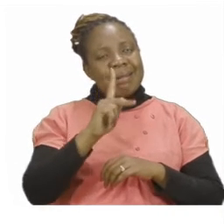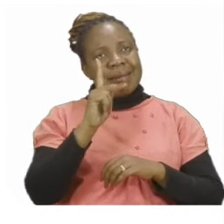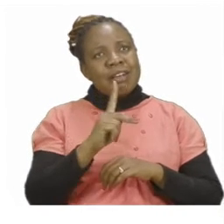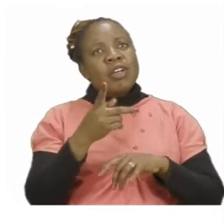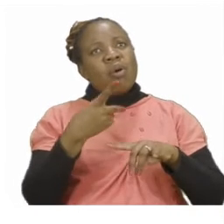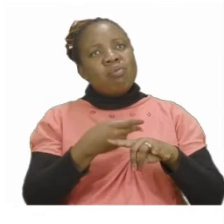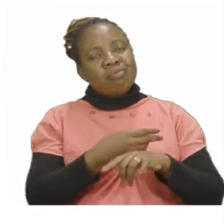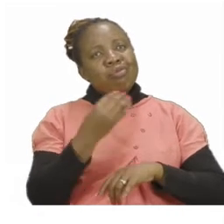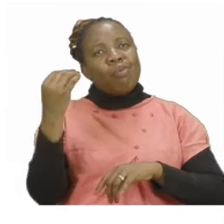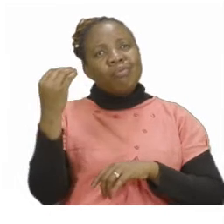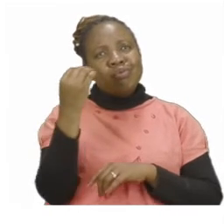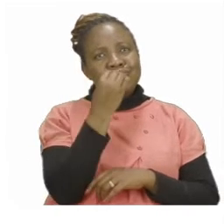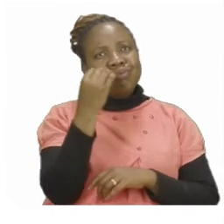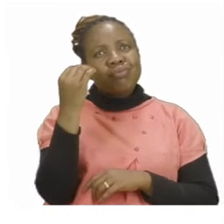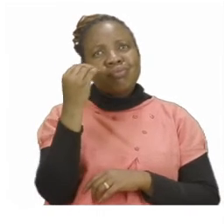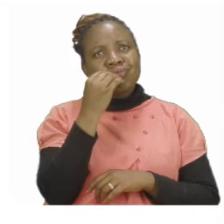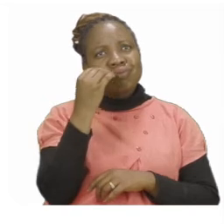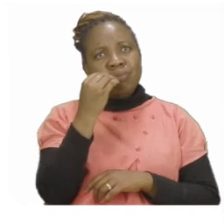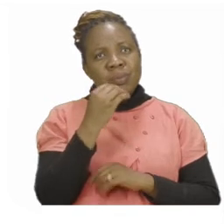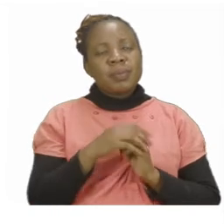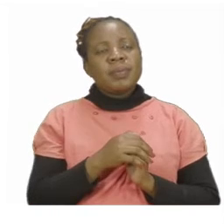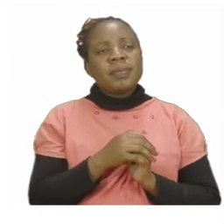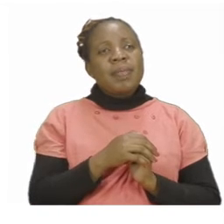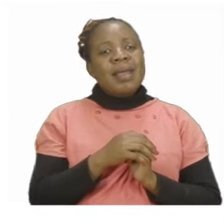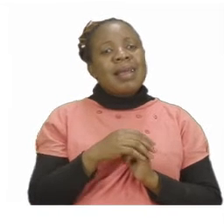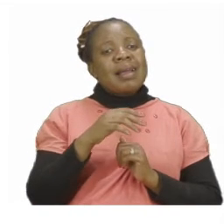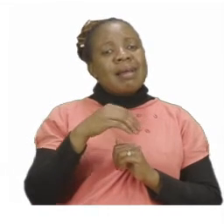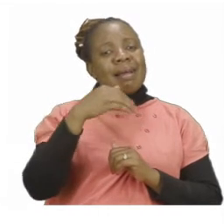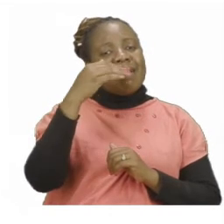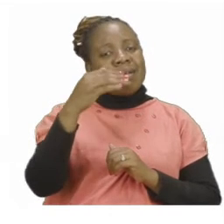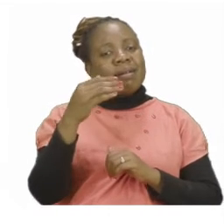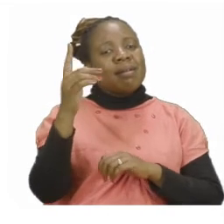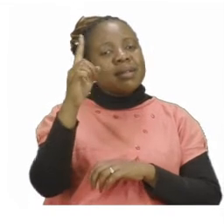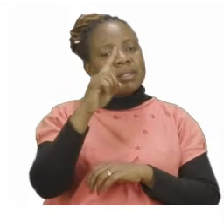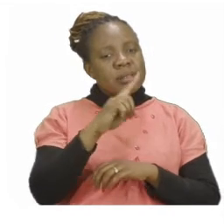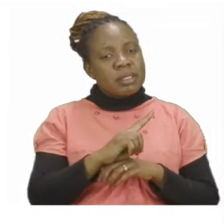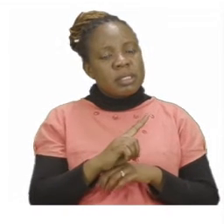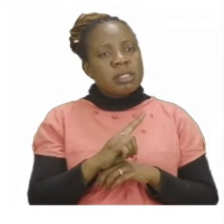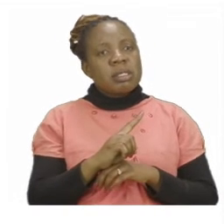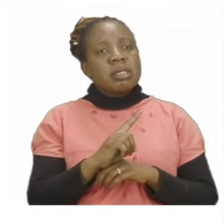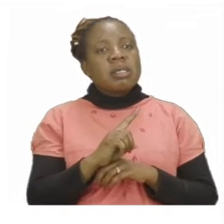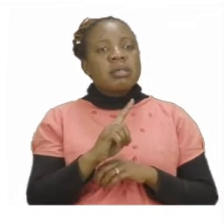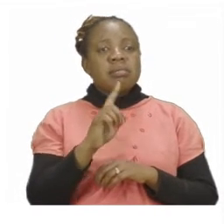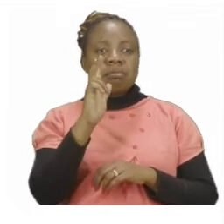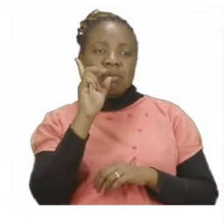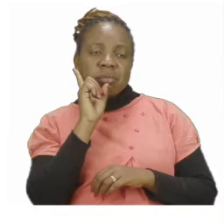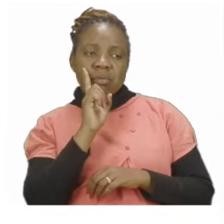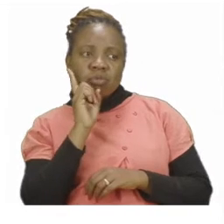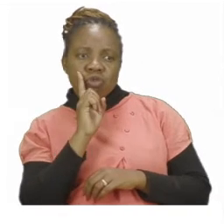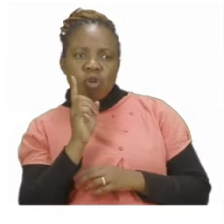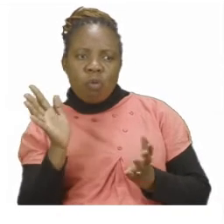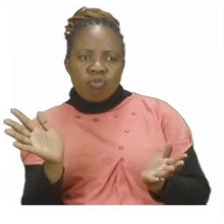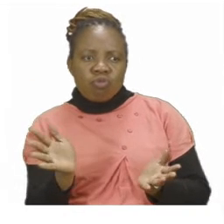next day, the shepherd came to take the sheep out for grazing. All the